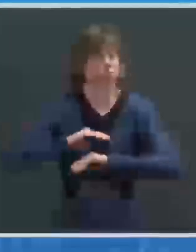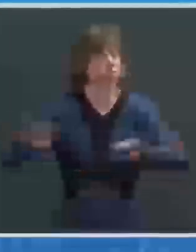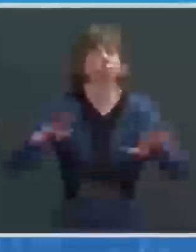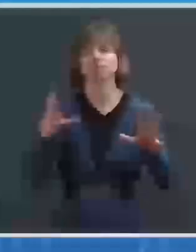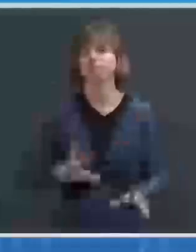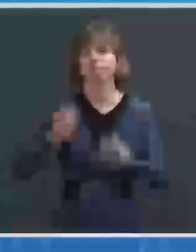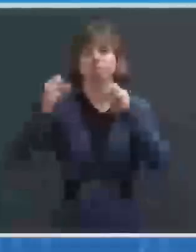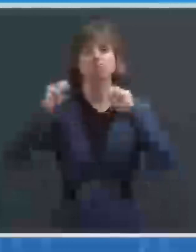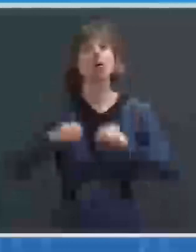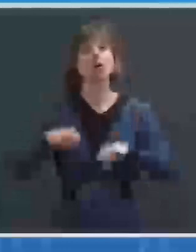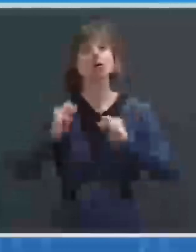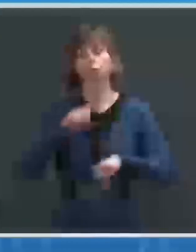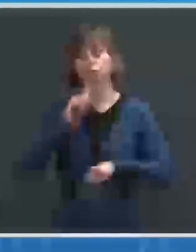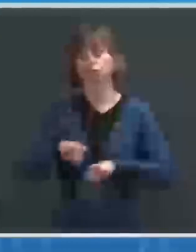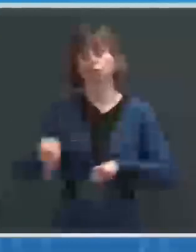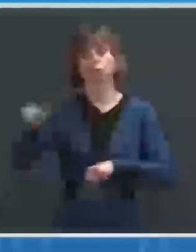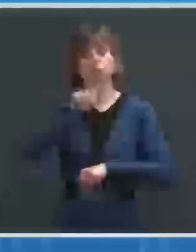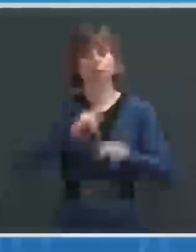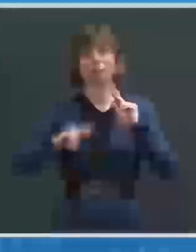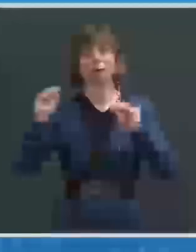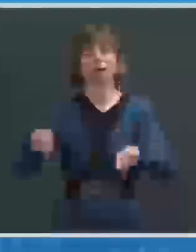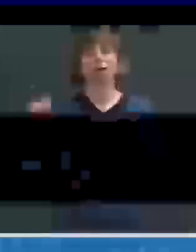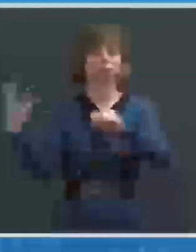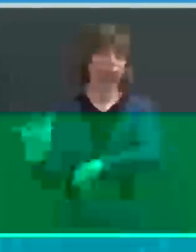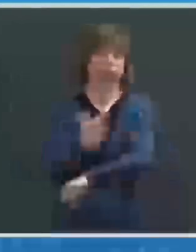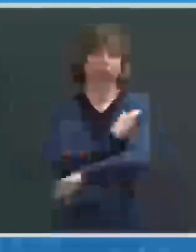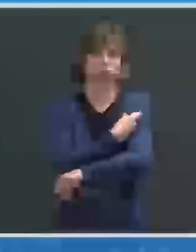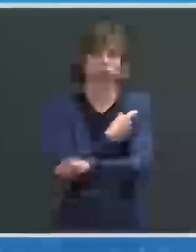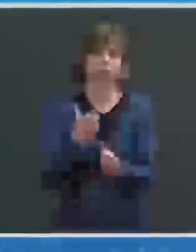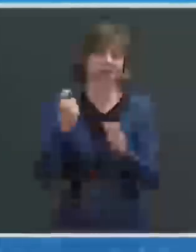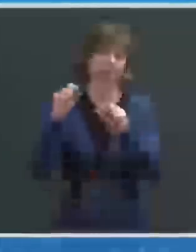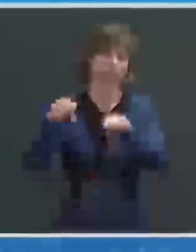ensure vaccines get into arms as quickly as possible.